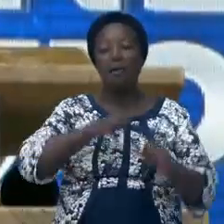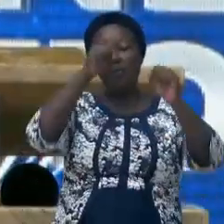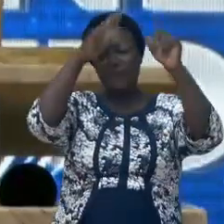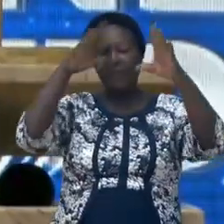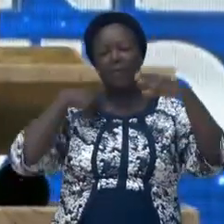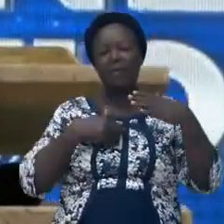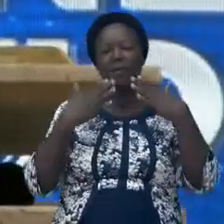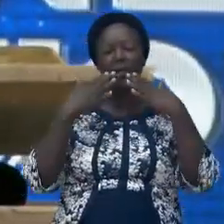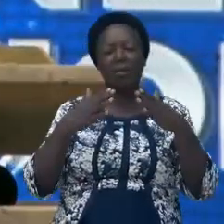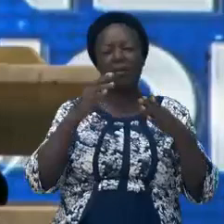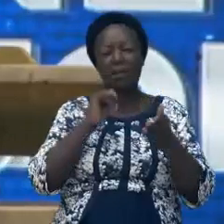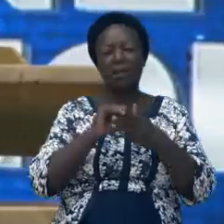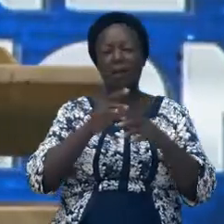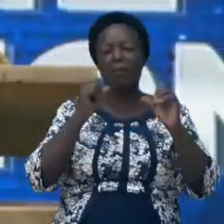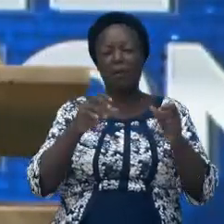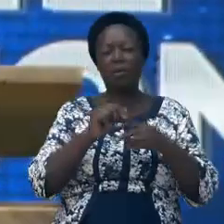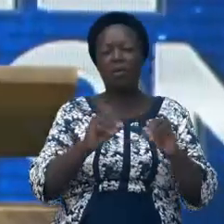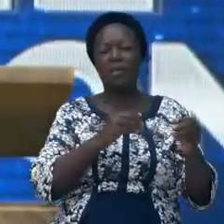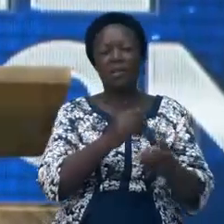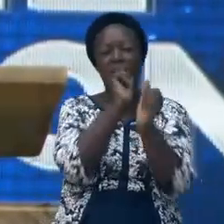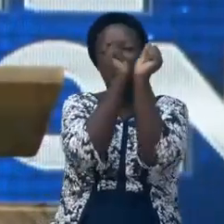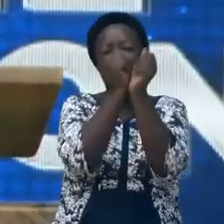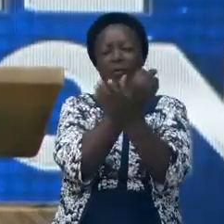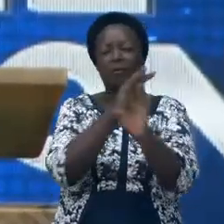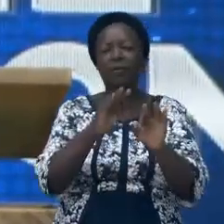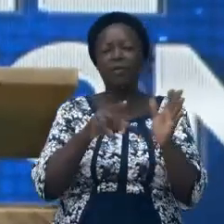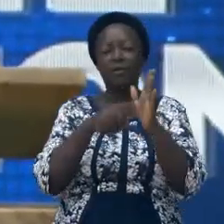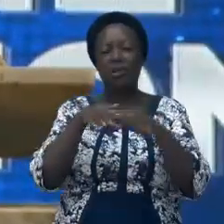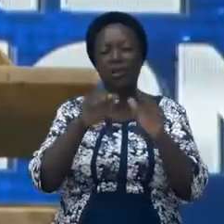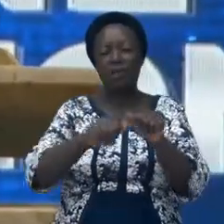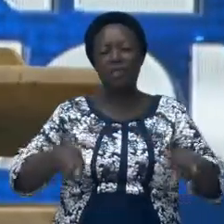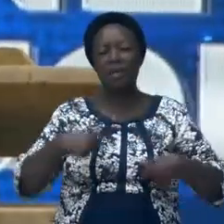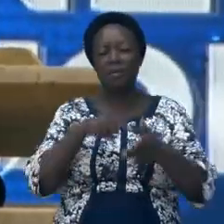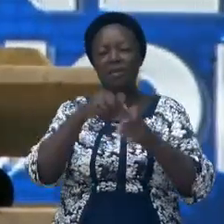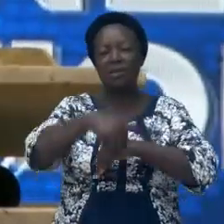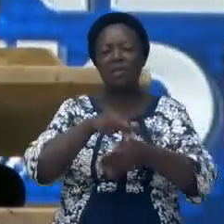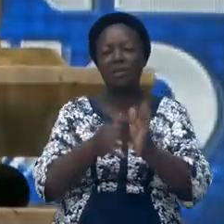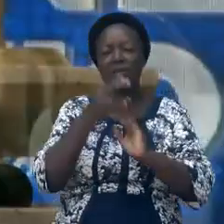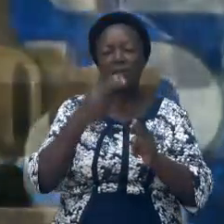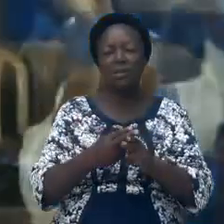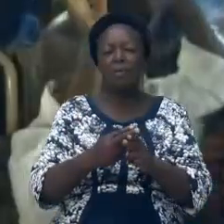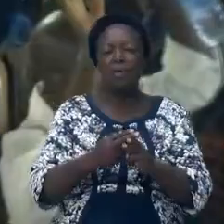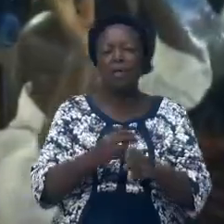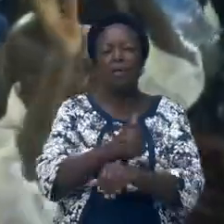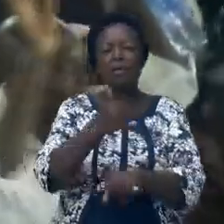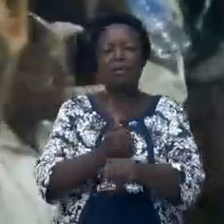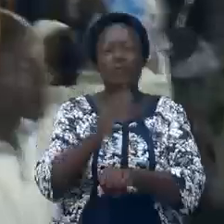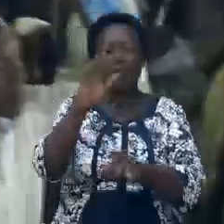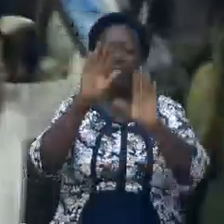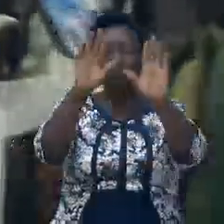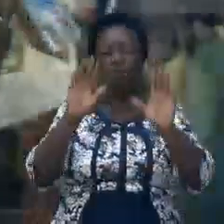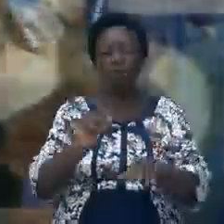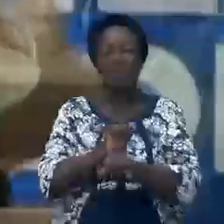free, oh Lord, manifest in every life tonight in Jesus' name. Confirm